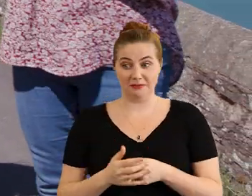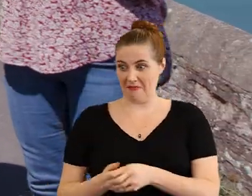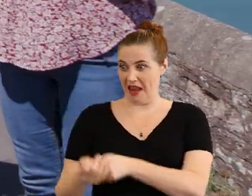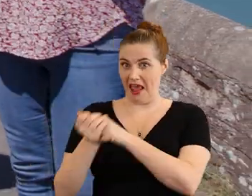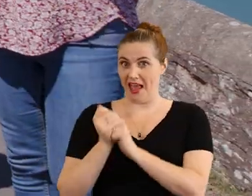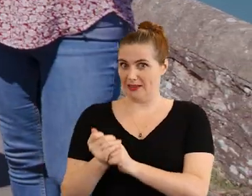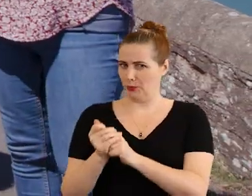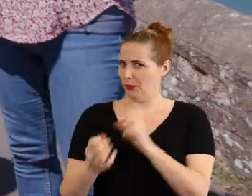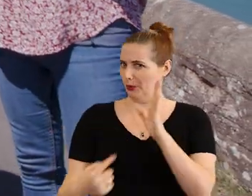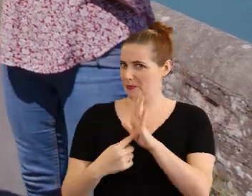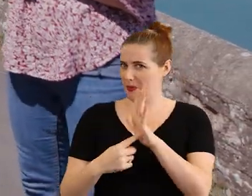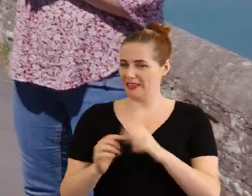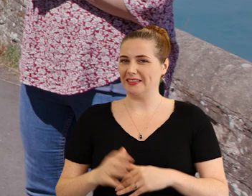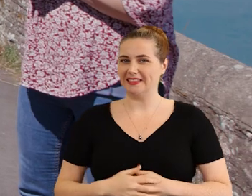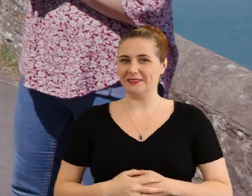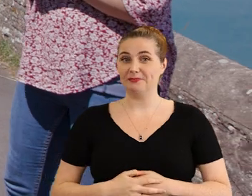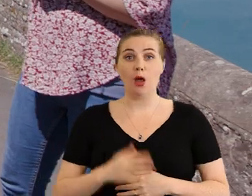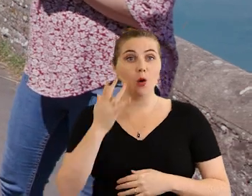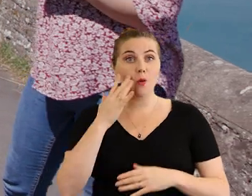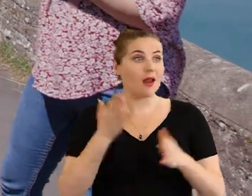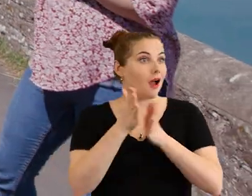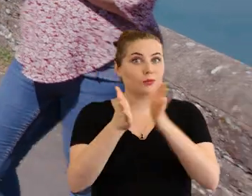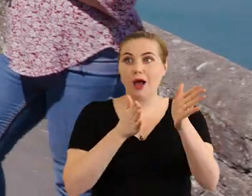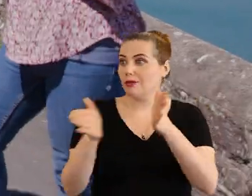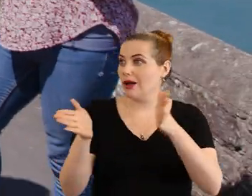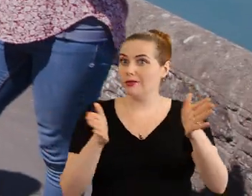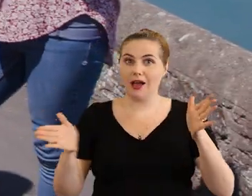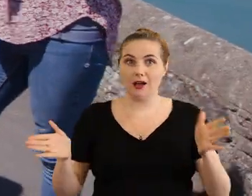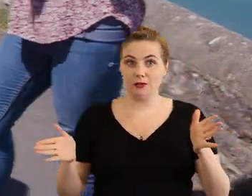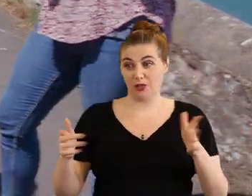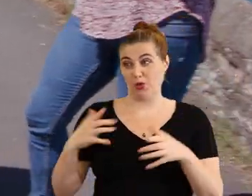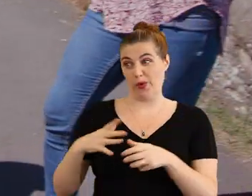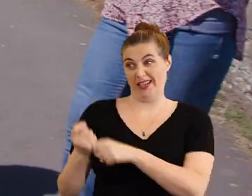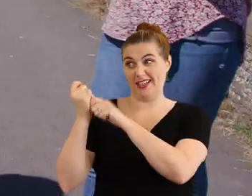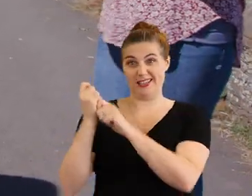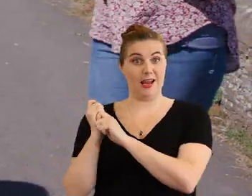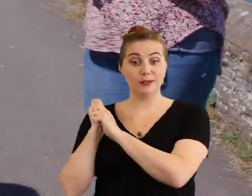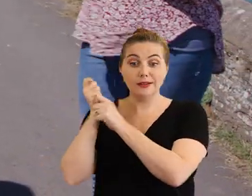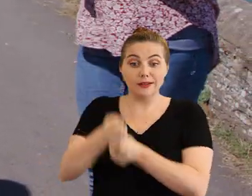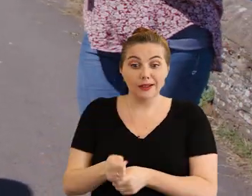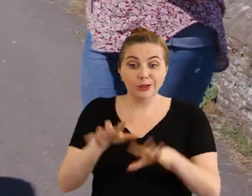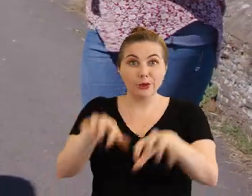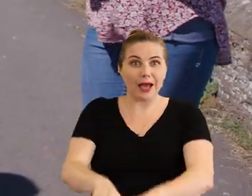is the study of insects, and when you're out in the field, you quite